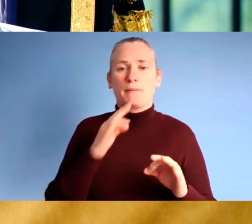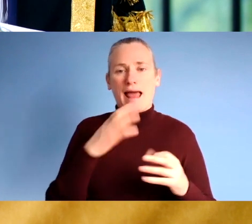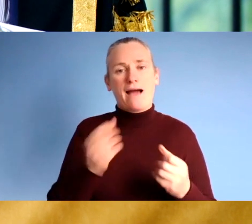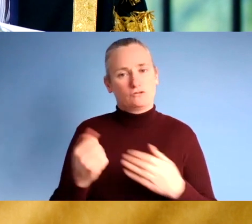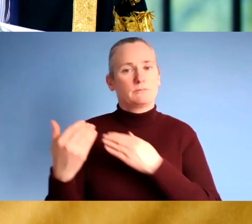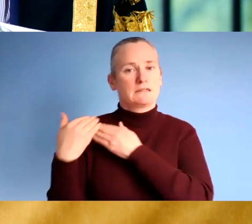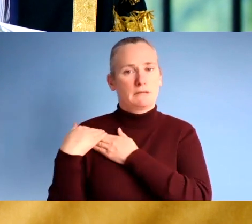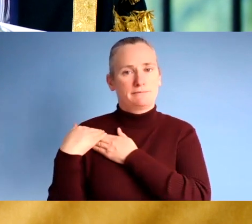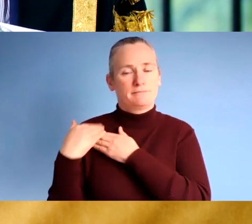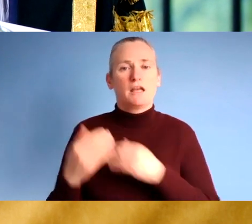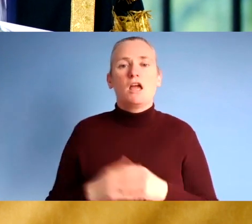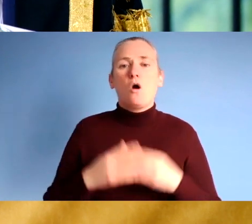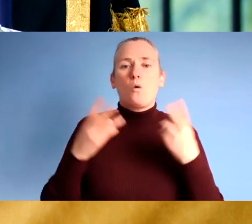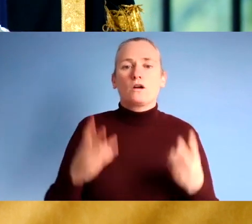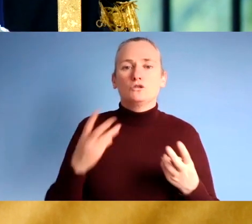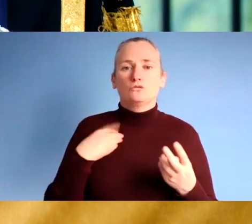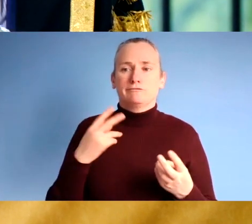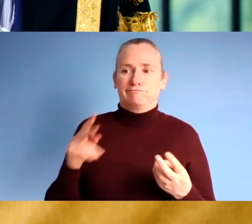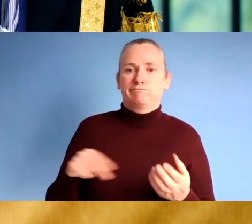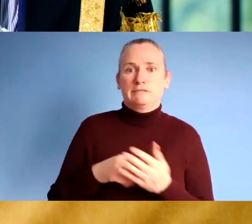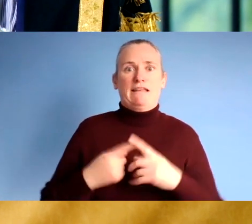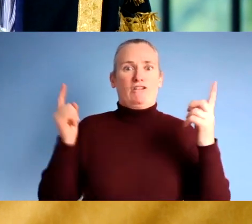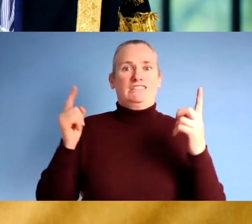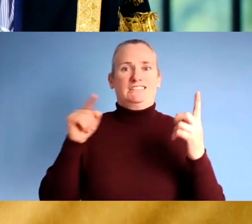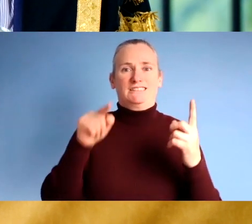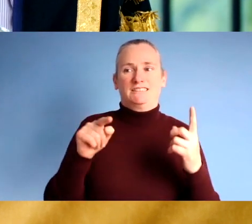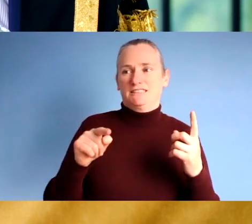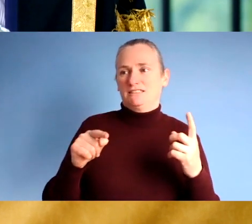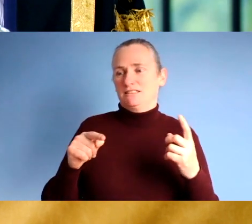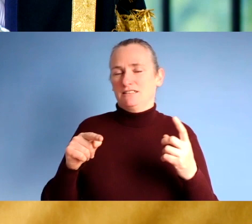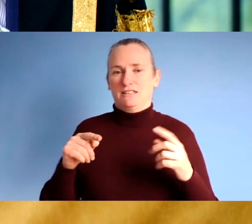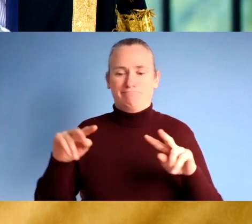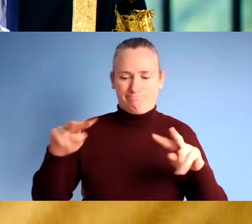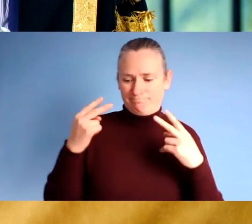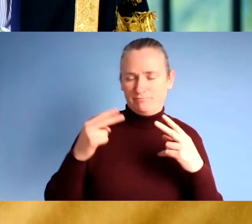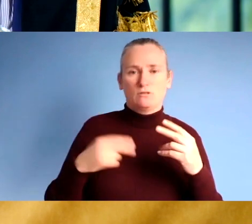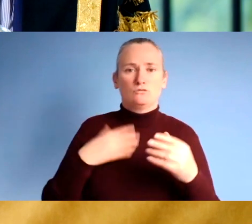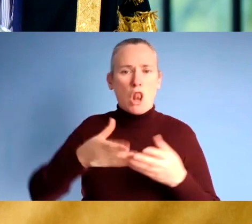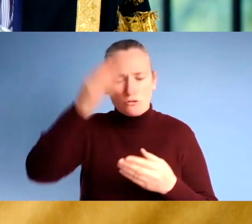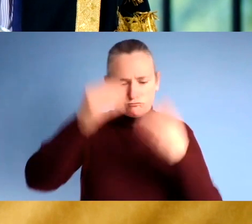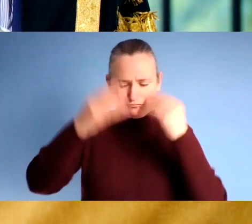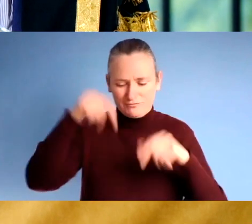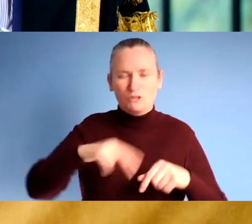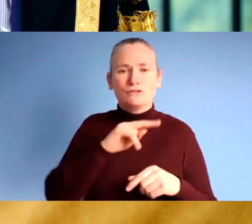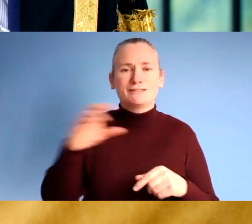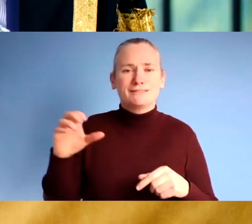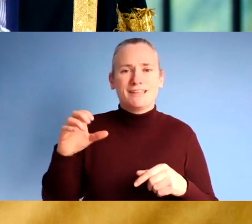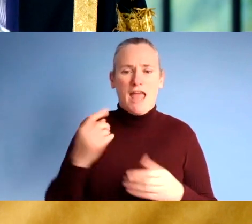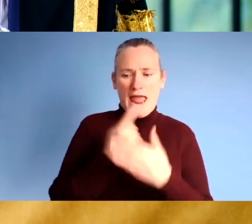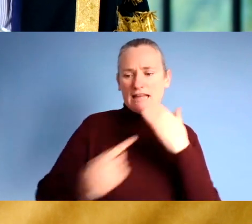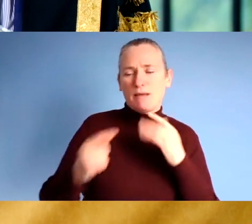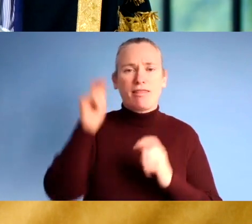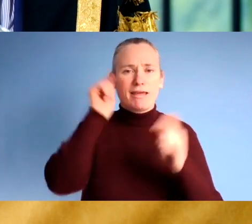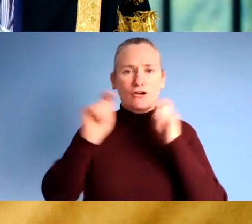comes responsibility. We want you to stand out, as articulated in our graduate attributes at University College Cork, to be